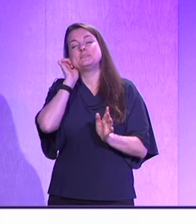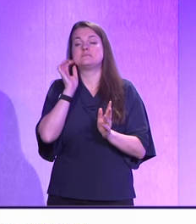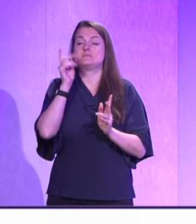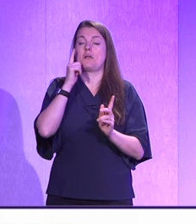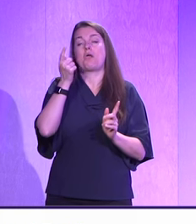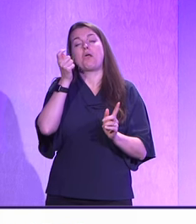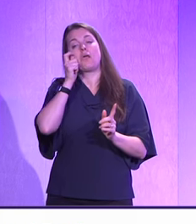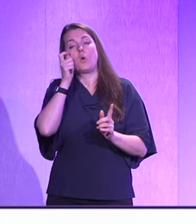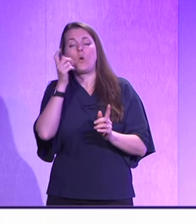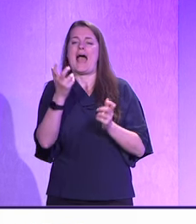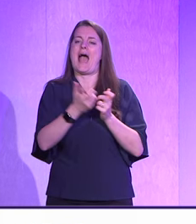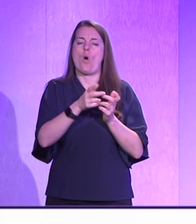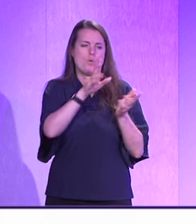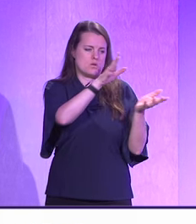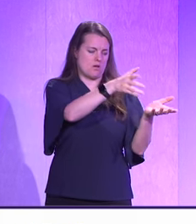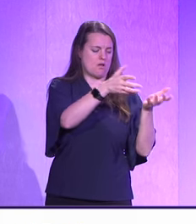happen.